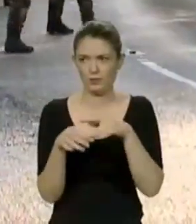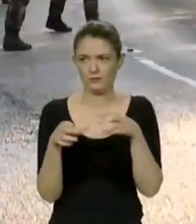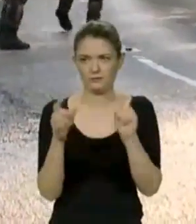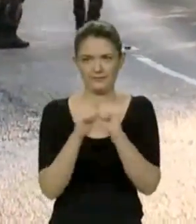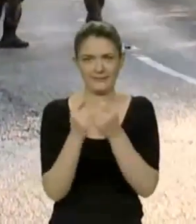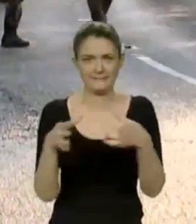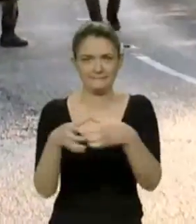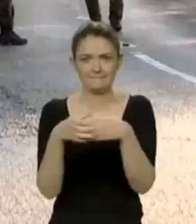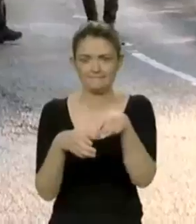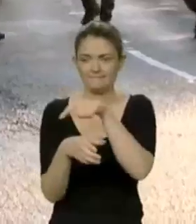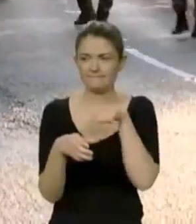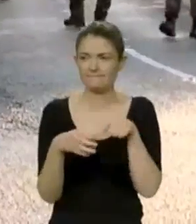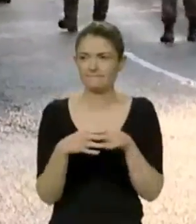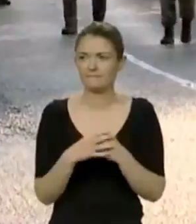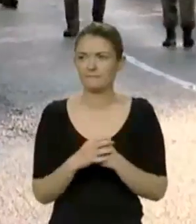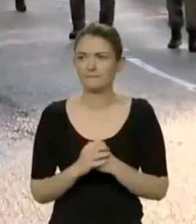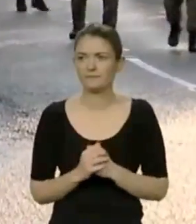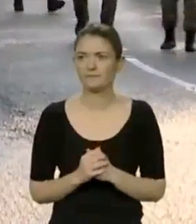Mark the shot, push on your left hand side.